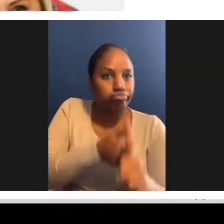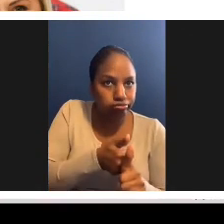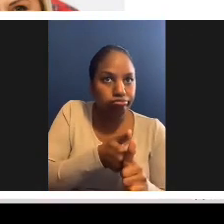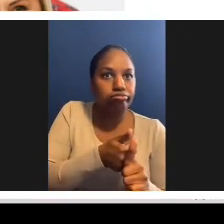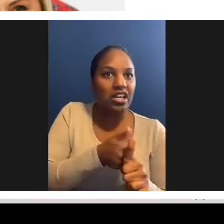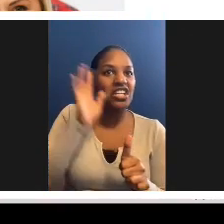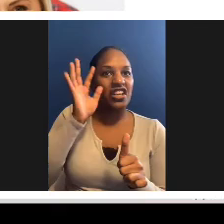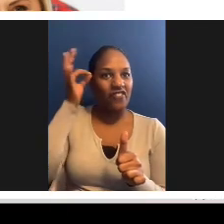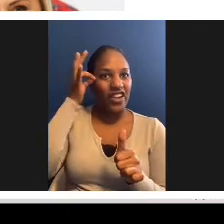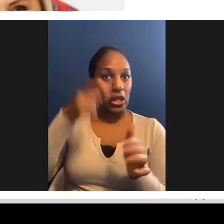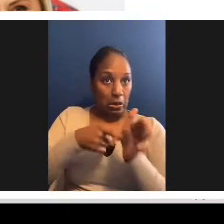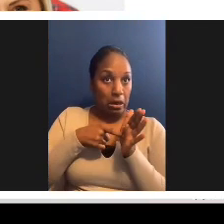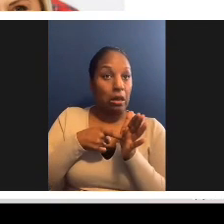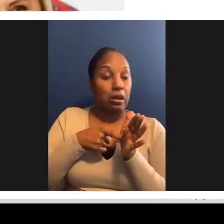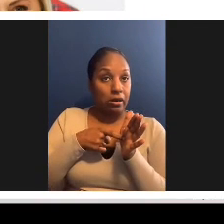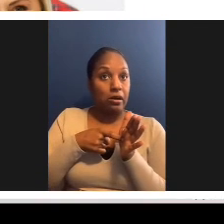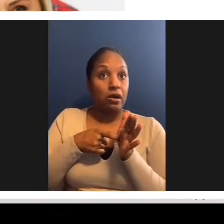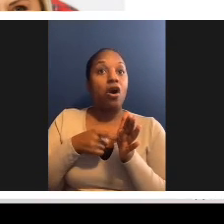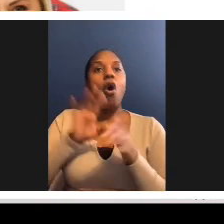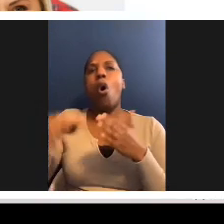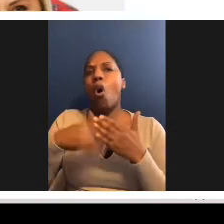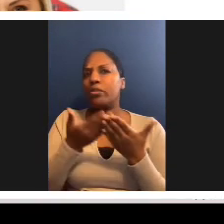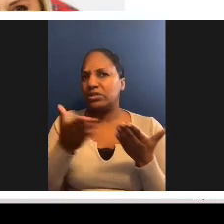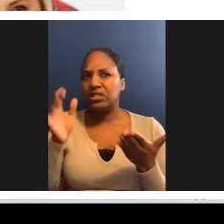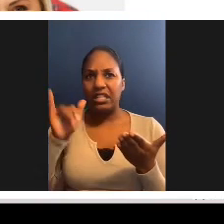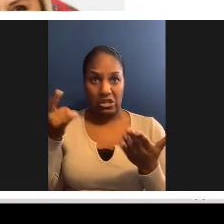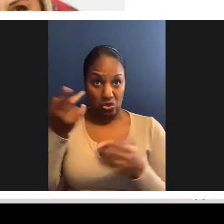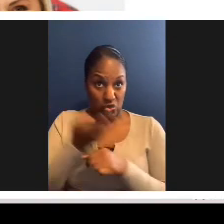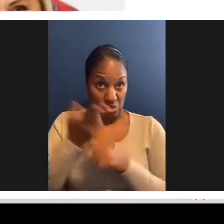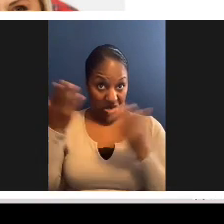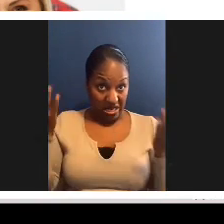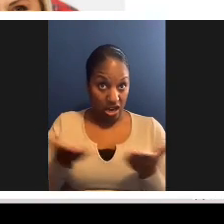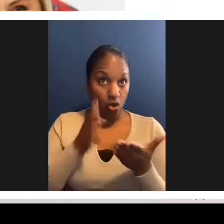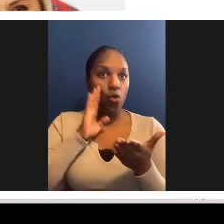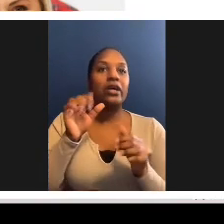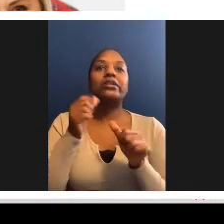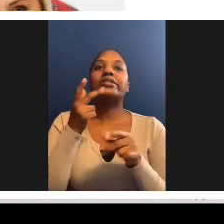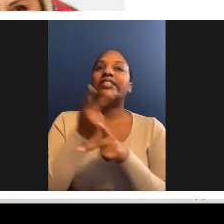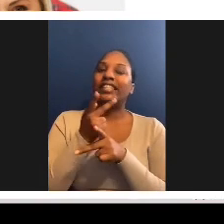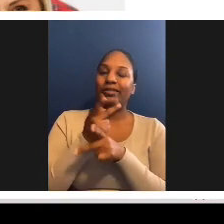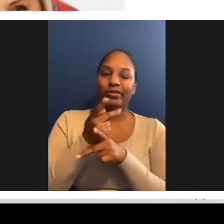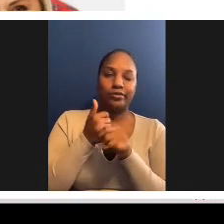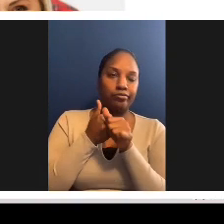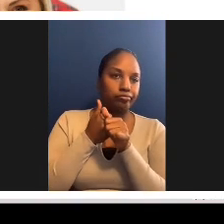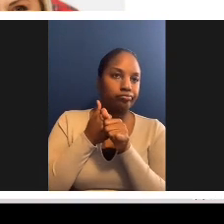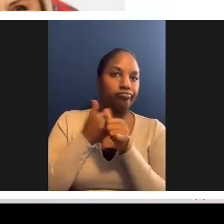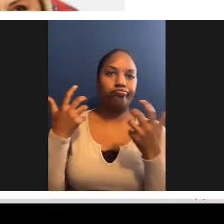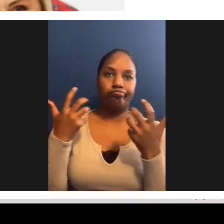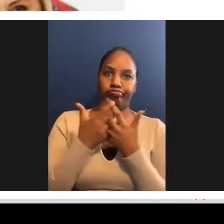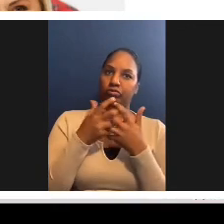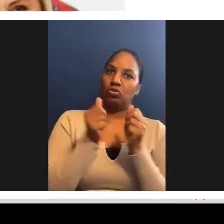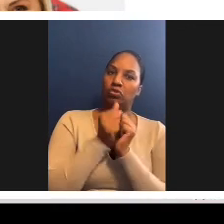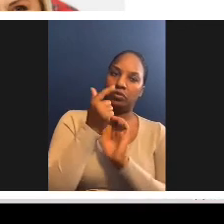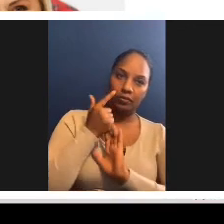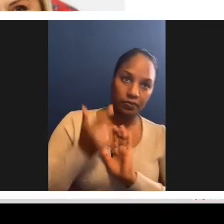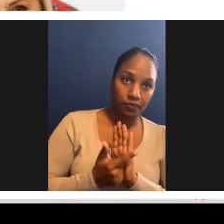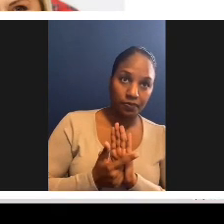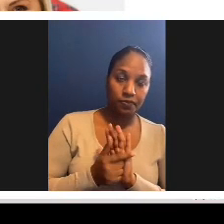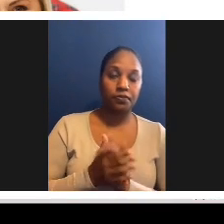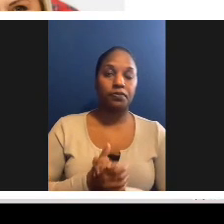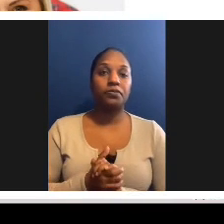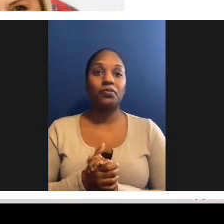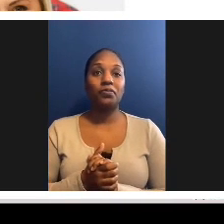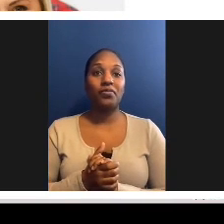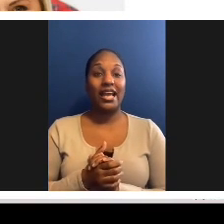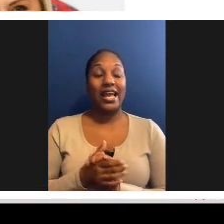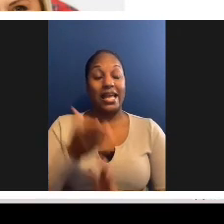federal mandates. All the materials that are used here will keep you in compliant. As you can see here, this is our